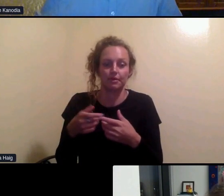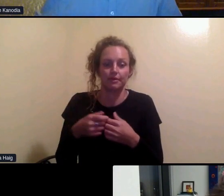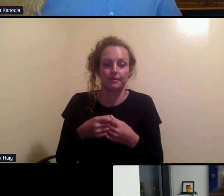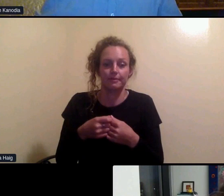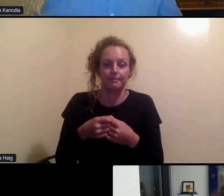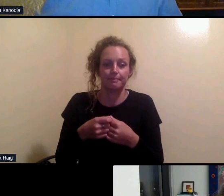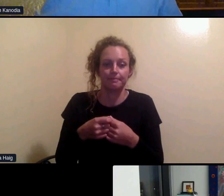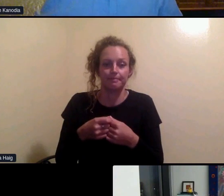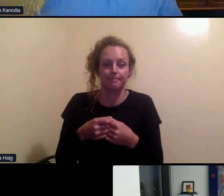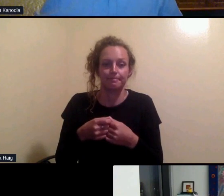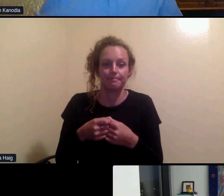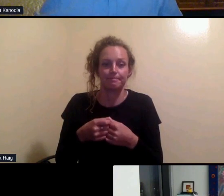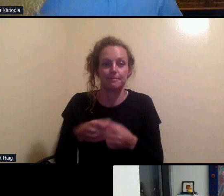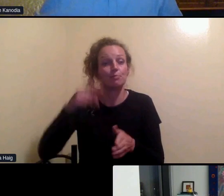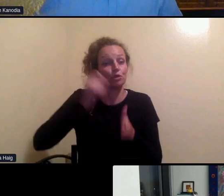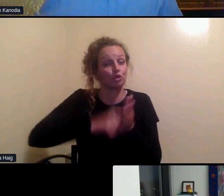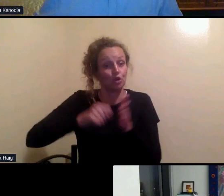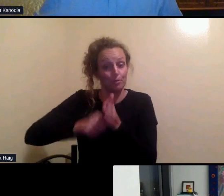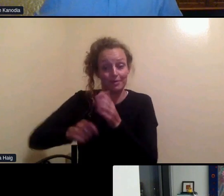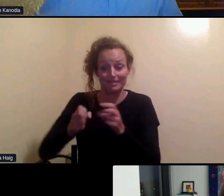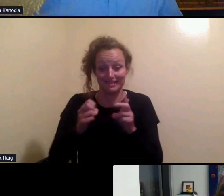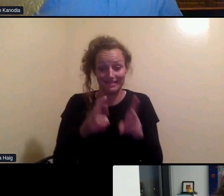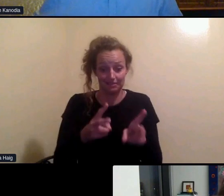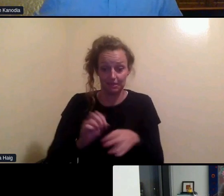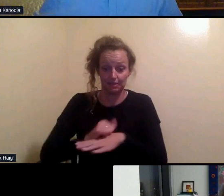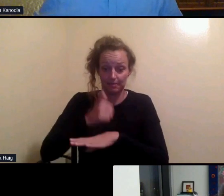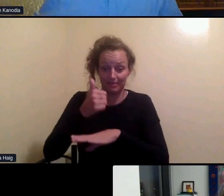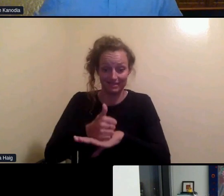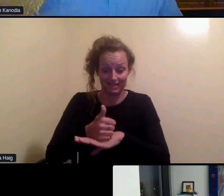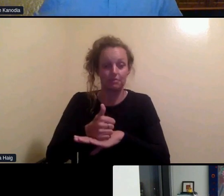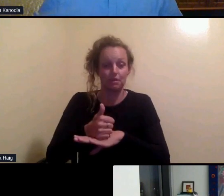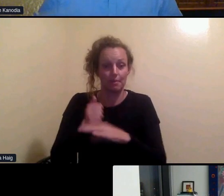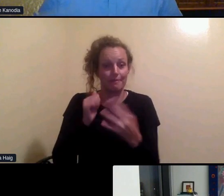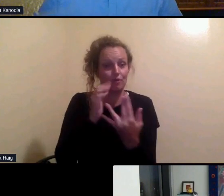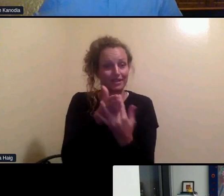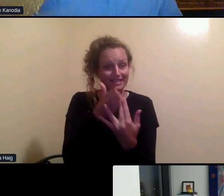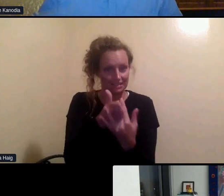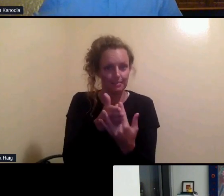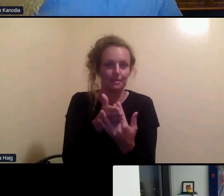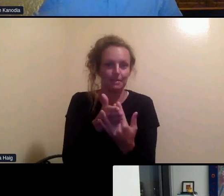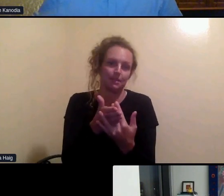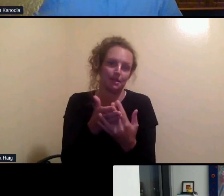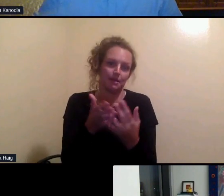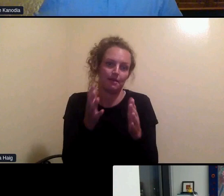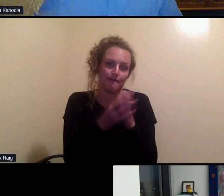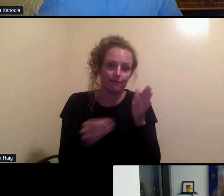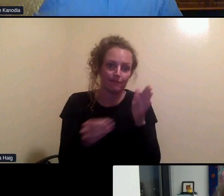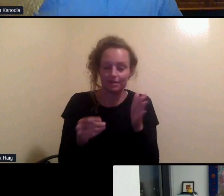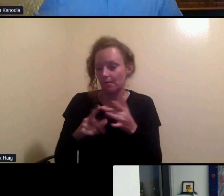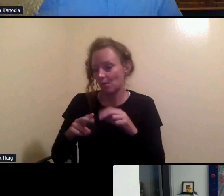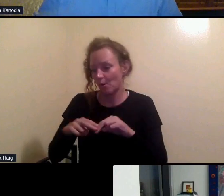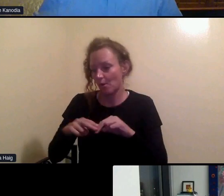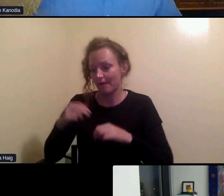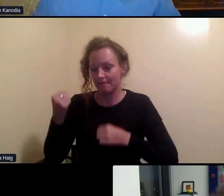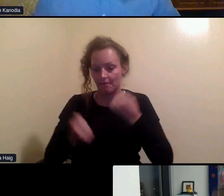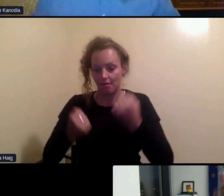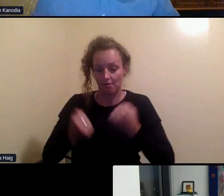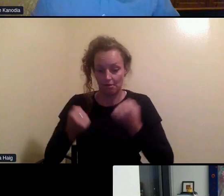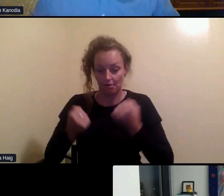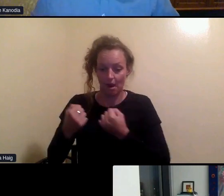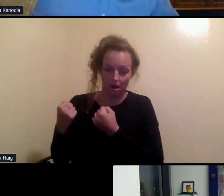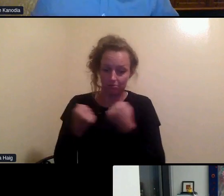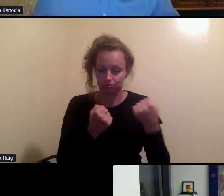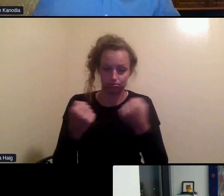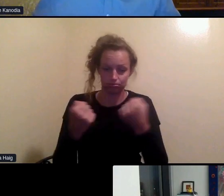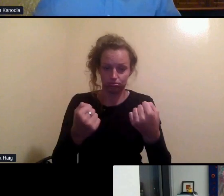that your cars, that you, if you were going to drive the athletes around, that the cars were, vehicles were accessible, say, for wheelchair users or had induction loops in.